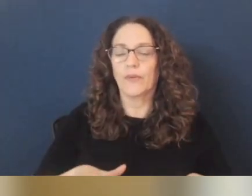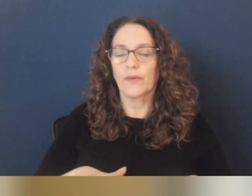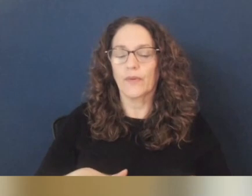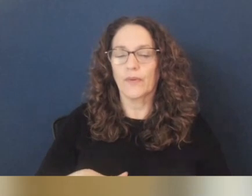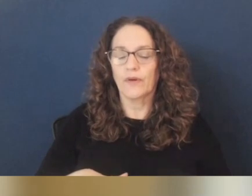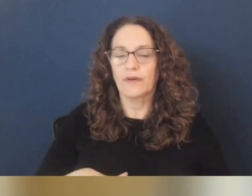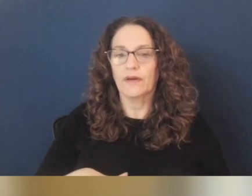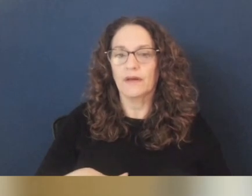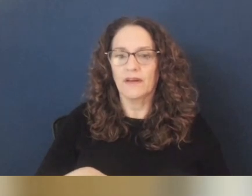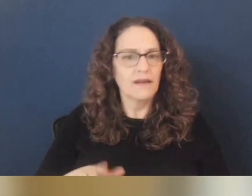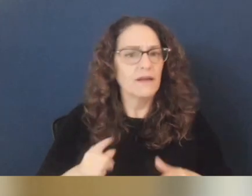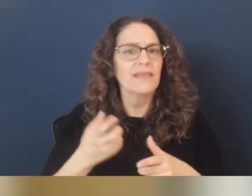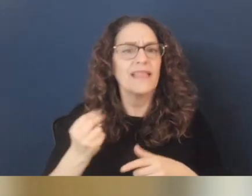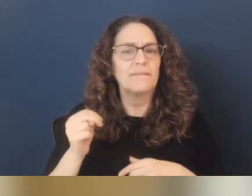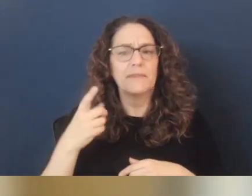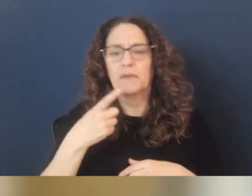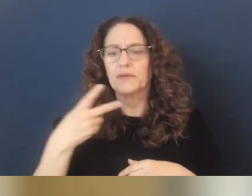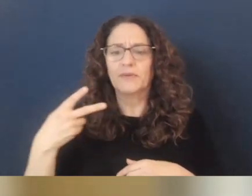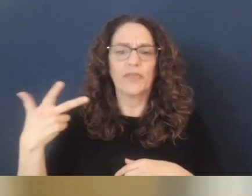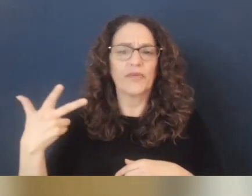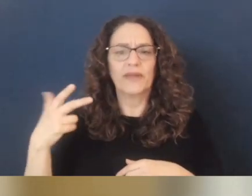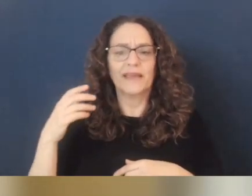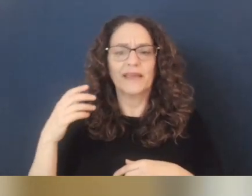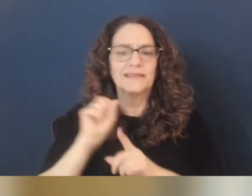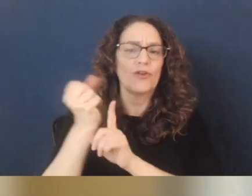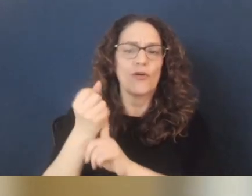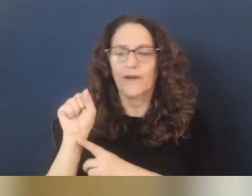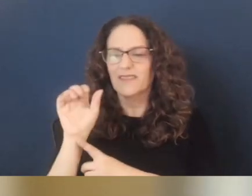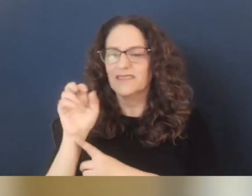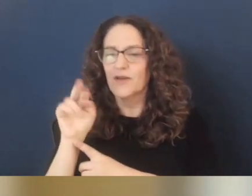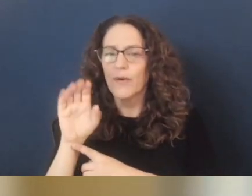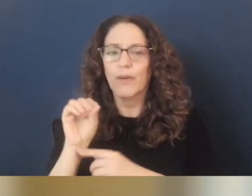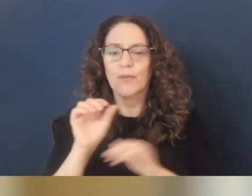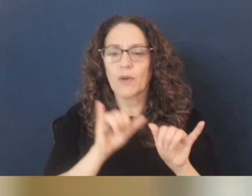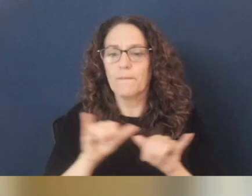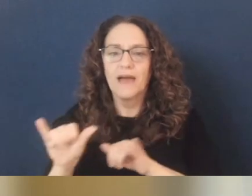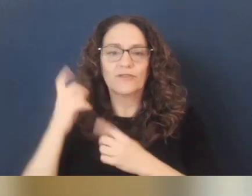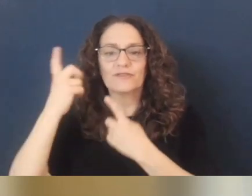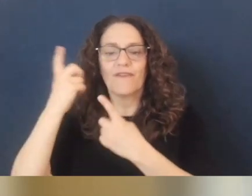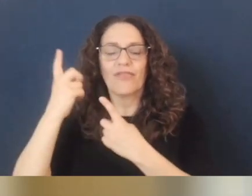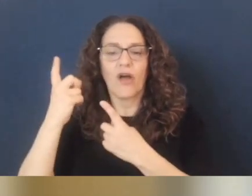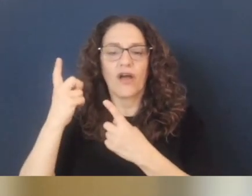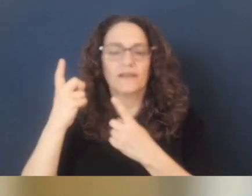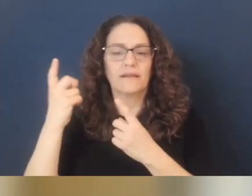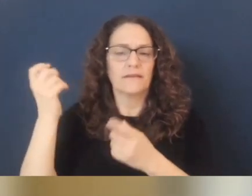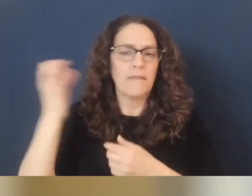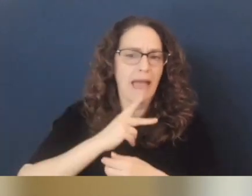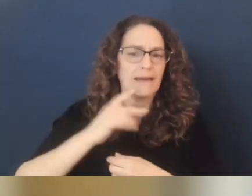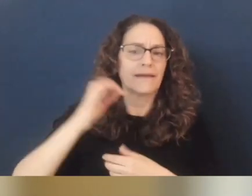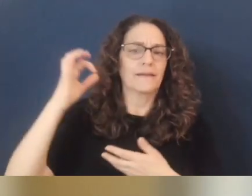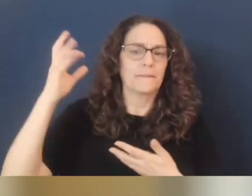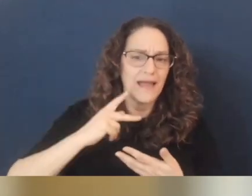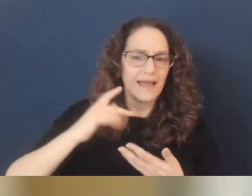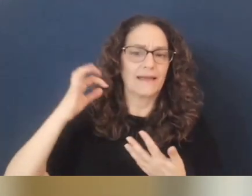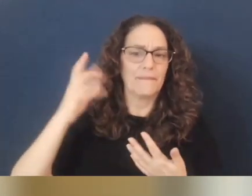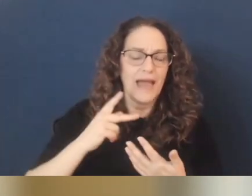three kind of scenarios that the mind just kind of keeps coming back to. Oh, it keeps planning that thing I have to do when I get out of